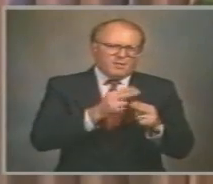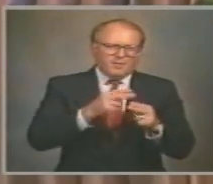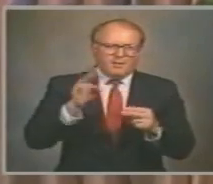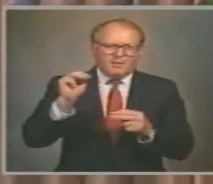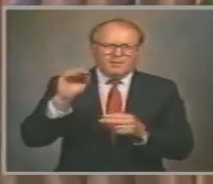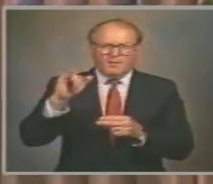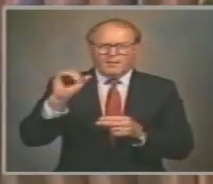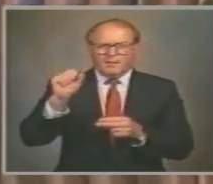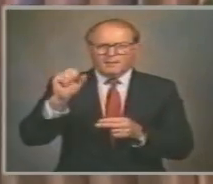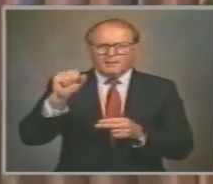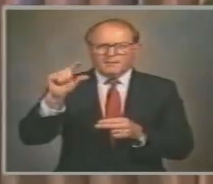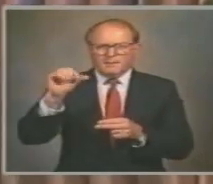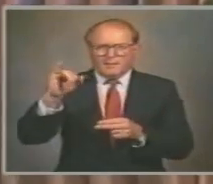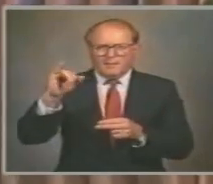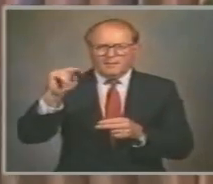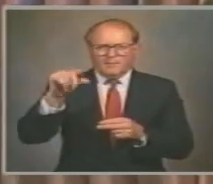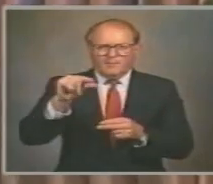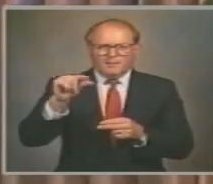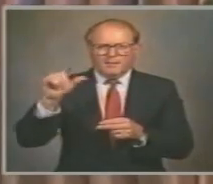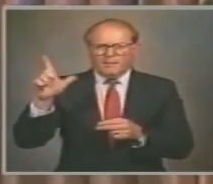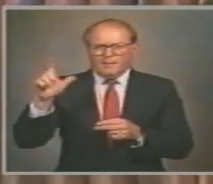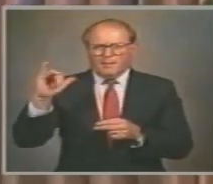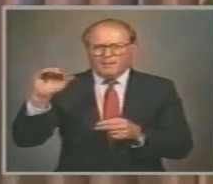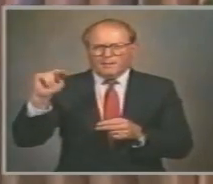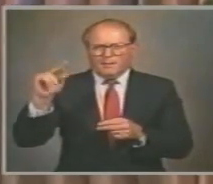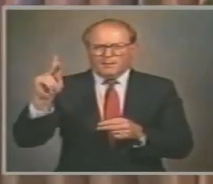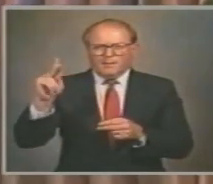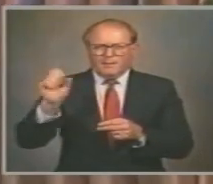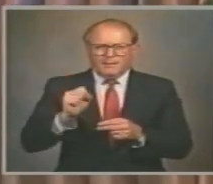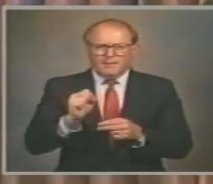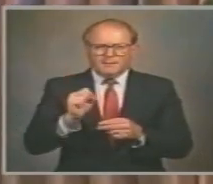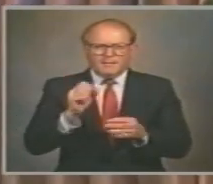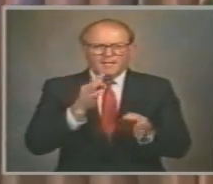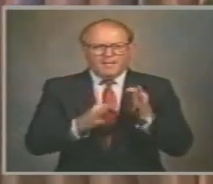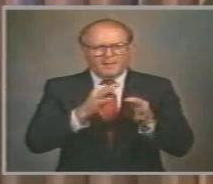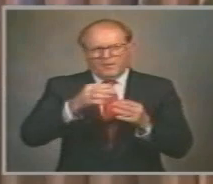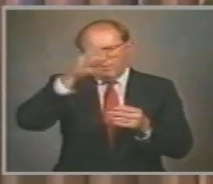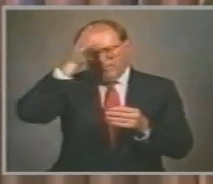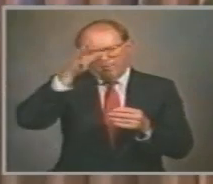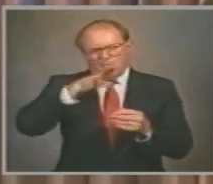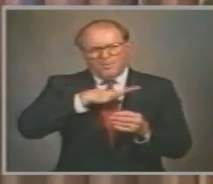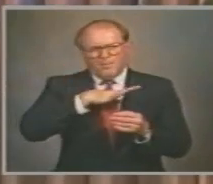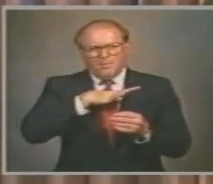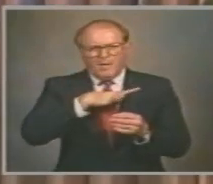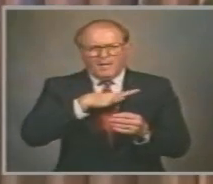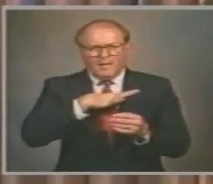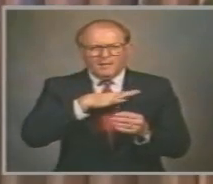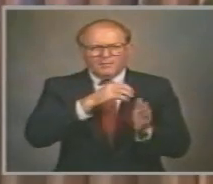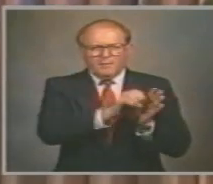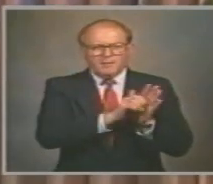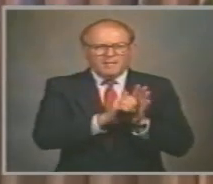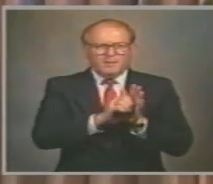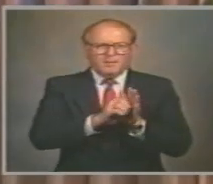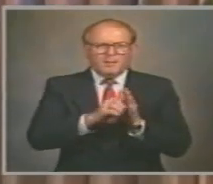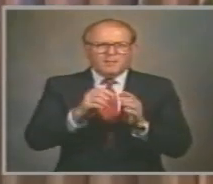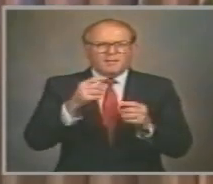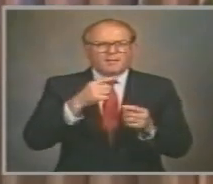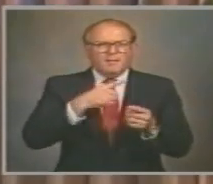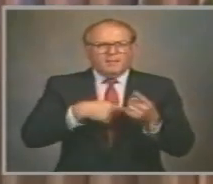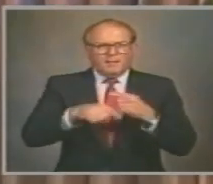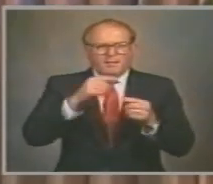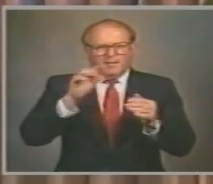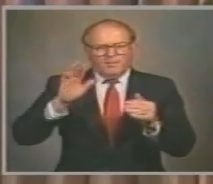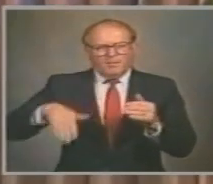In human beings, for example, or I should say if human beings, for example, arrived late on